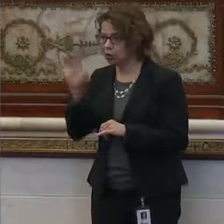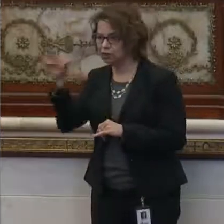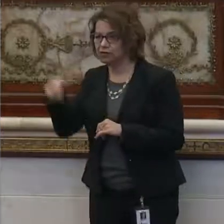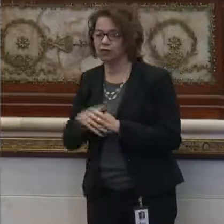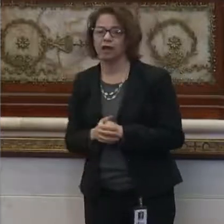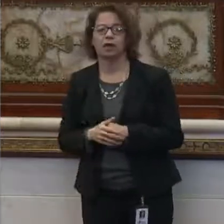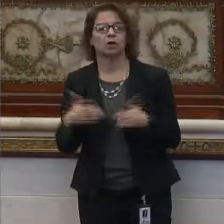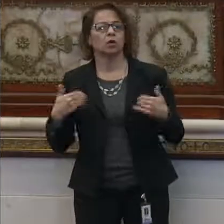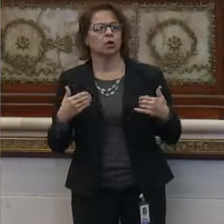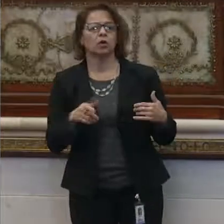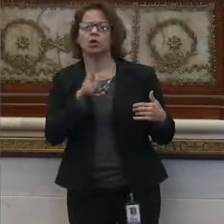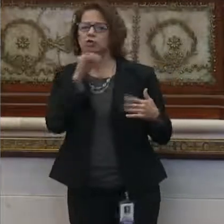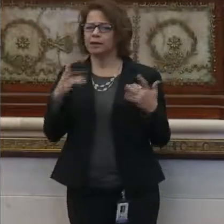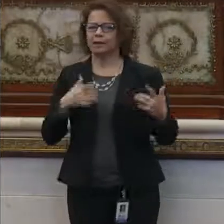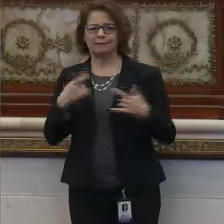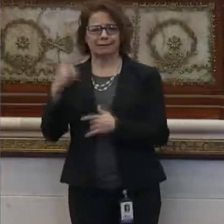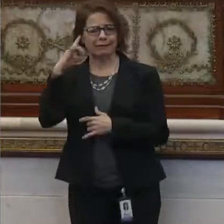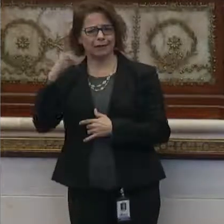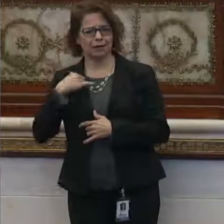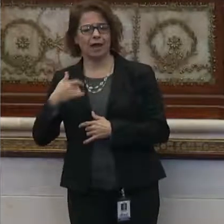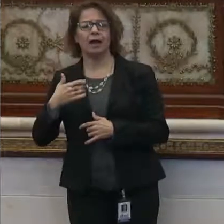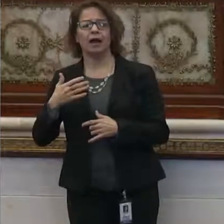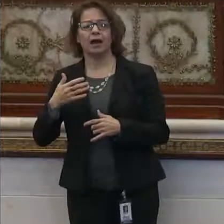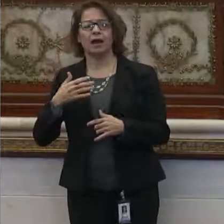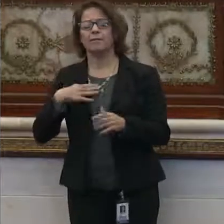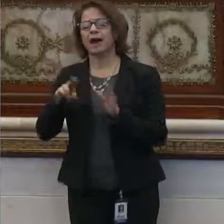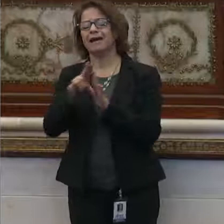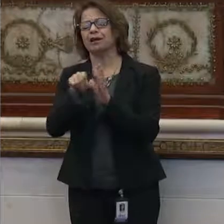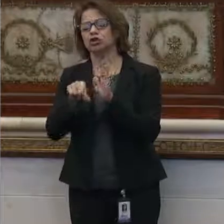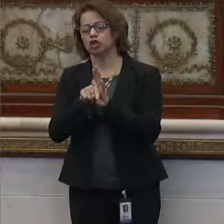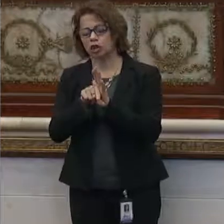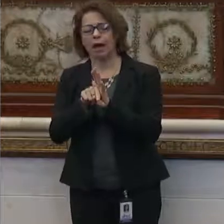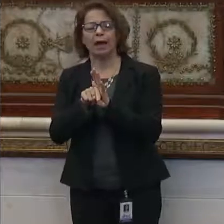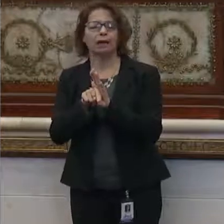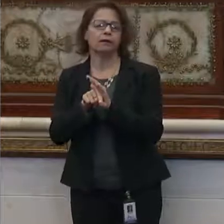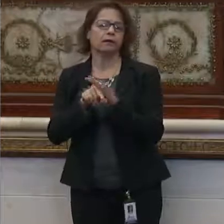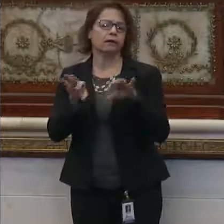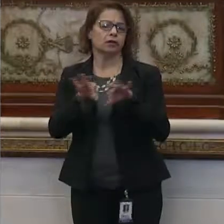really, I'm really excited to hear that. My undergrad degree is in therapeutic recreation. So,